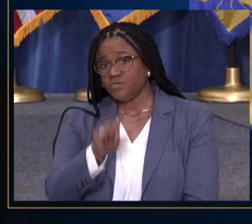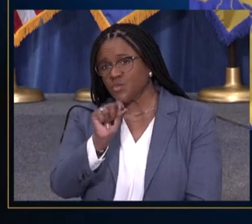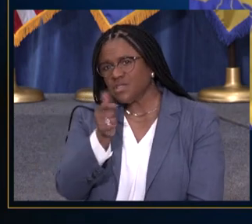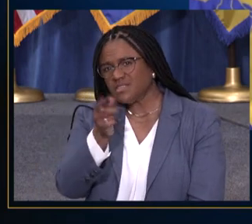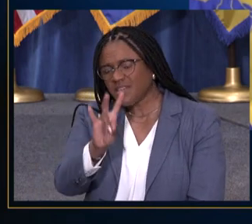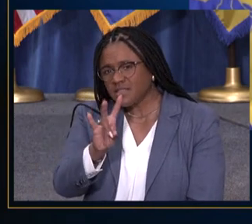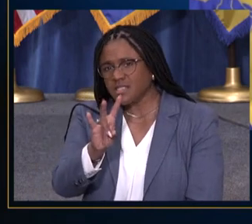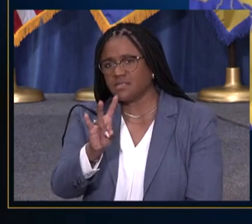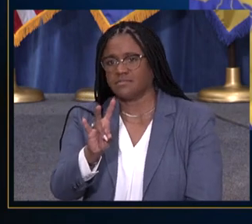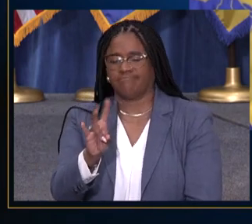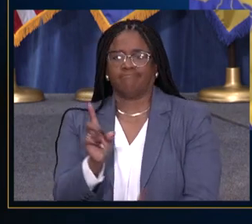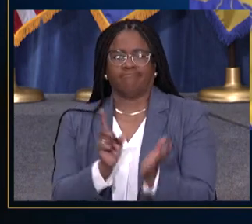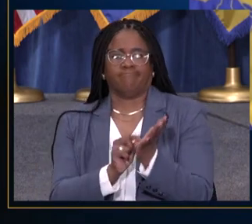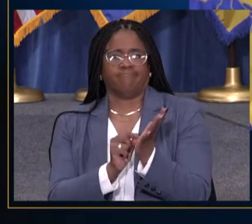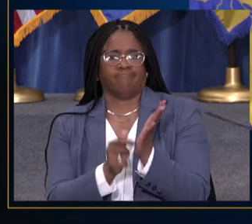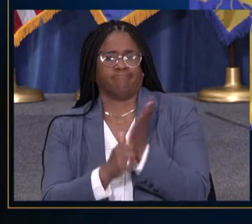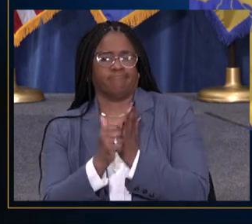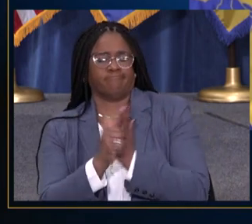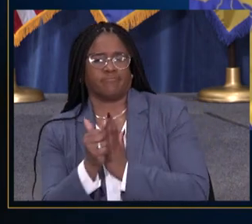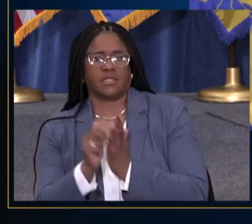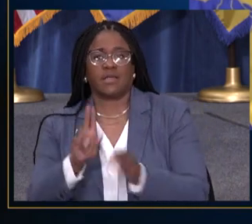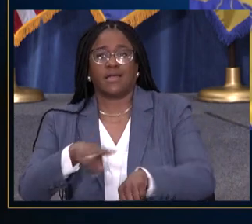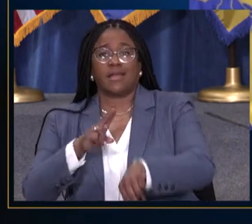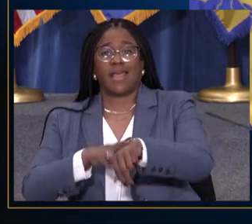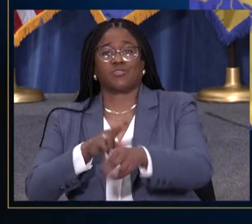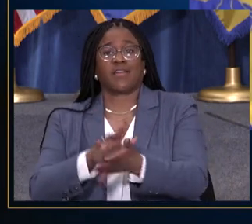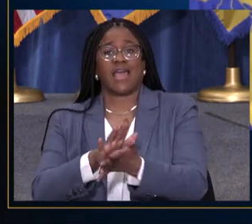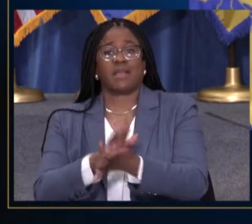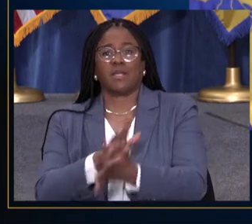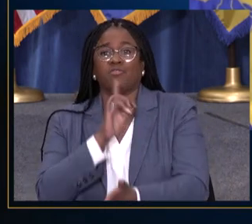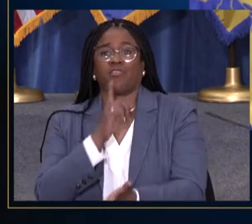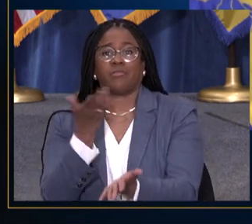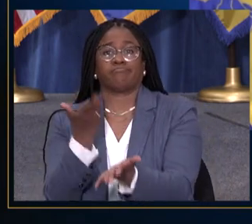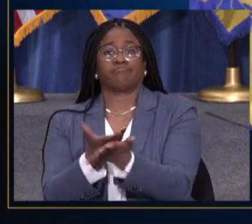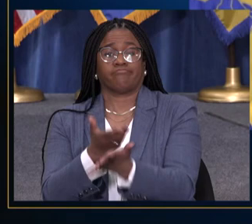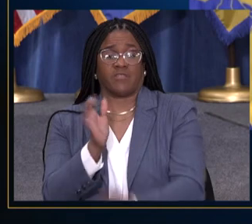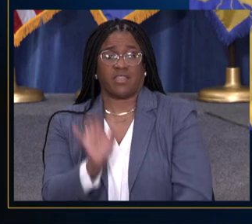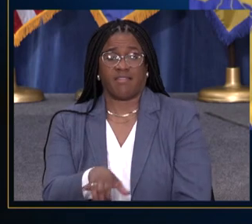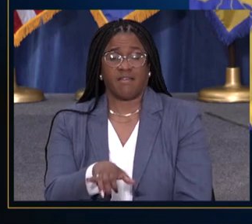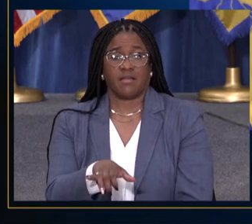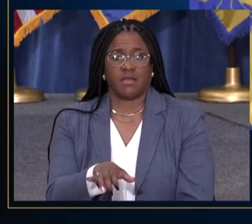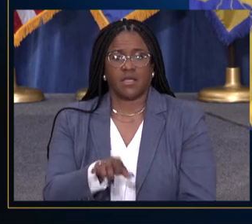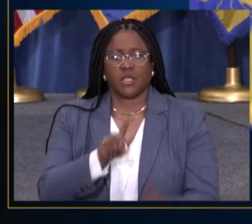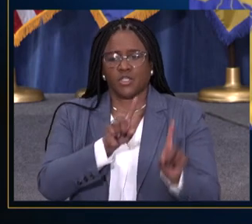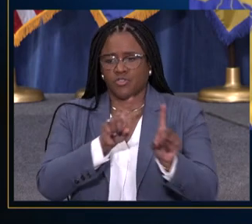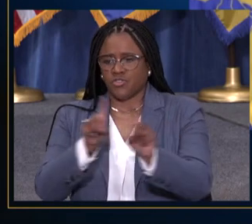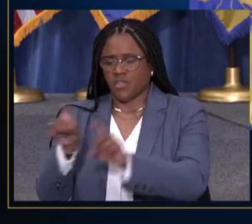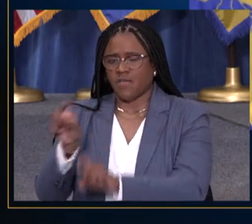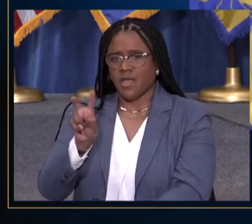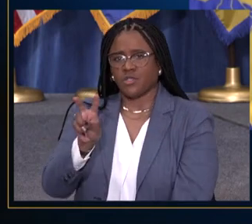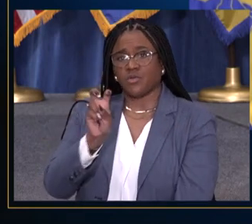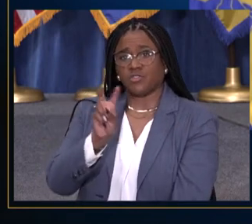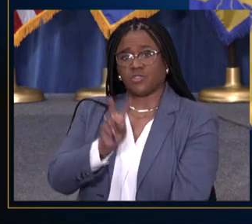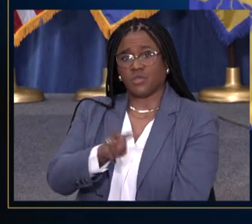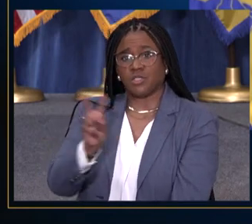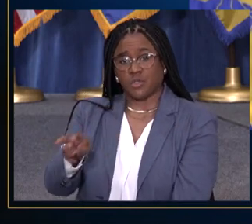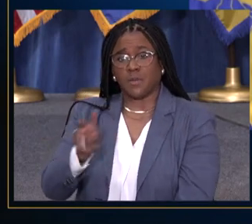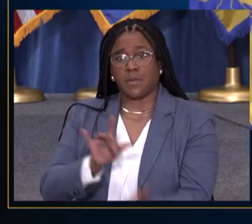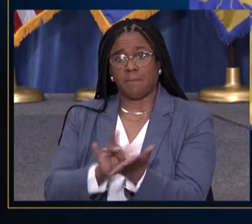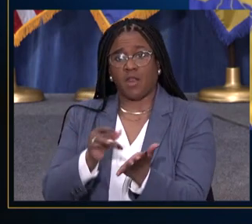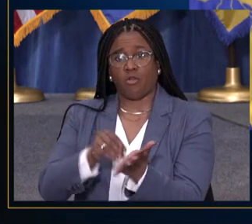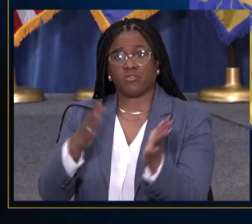paper that was published in the Proceedings of National Academy actually underscores this. They surveyed 222 medical